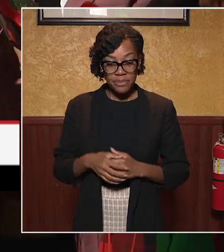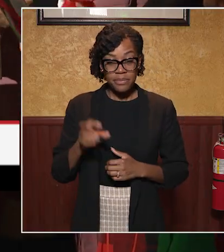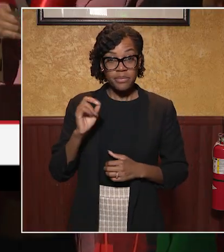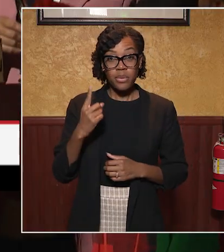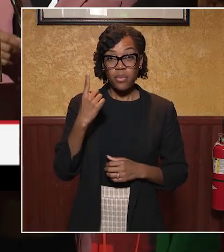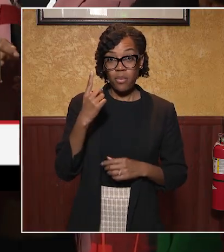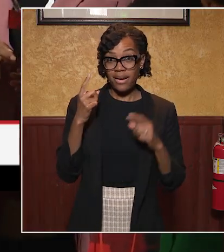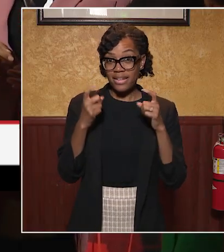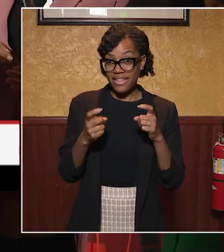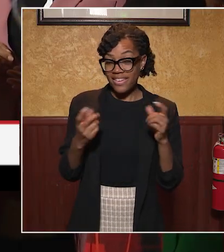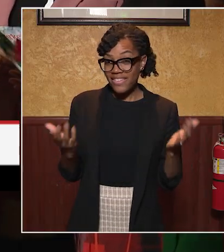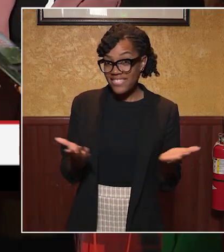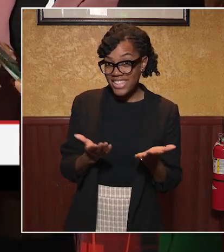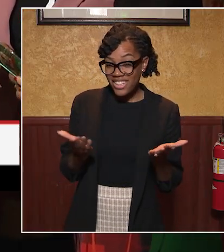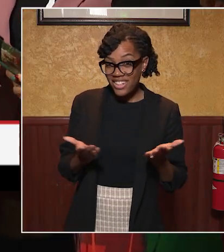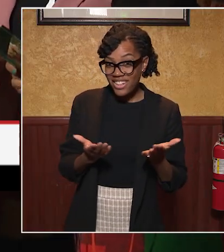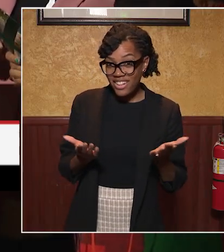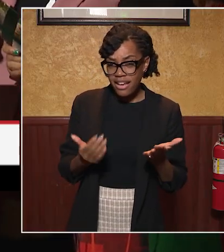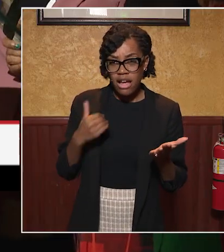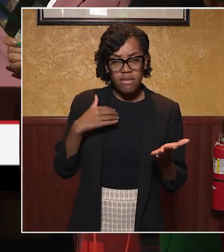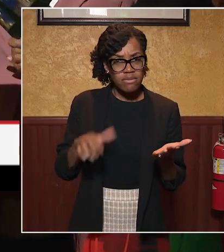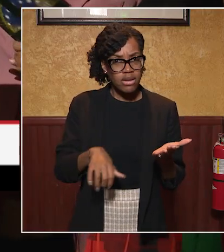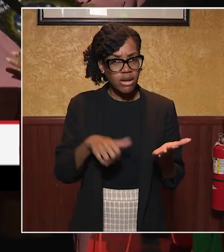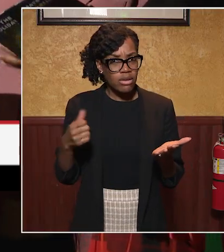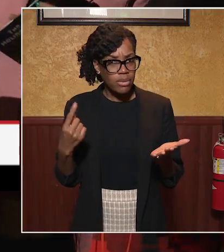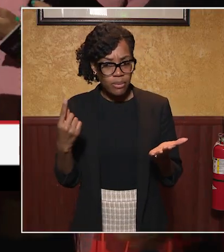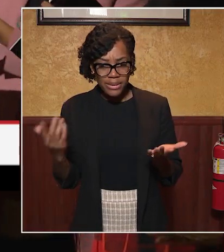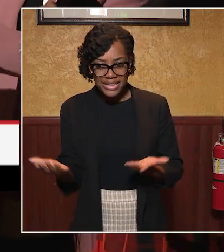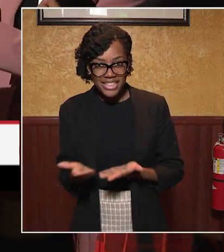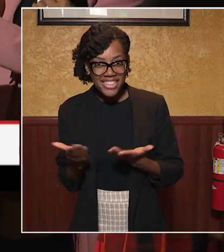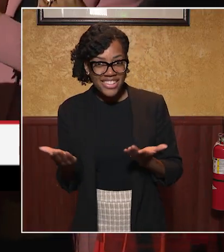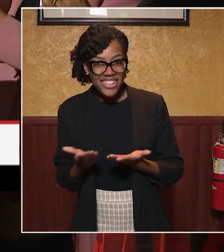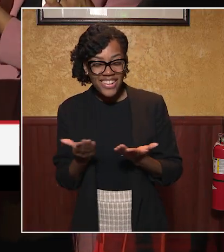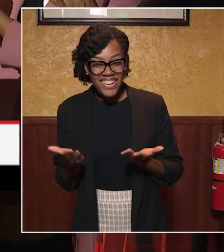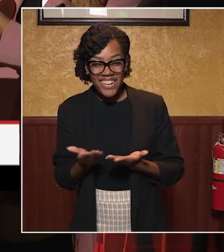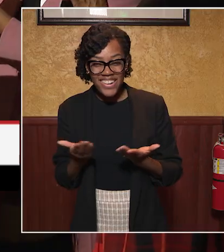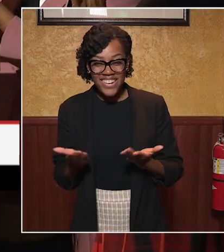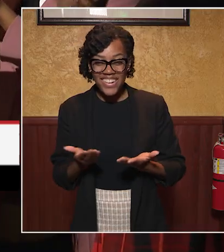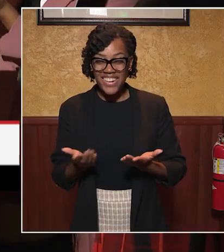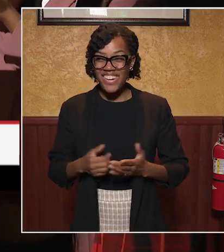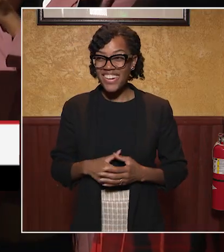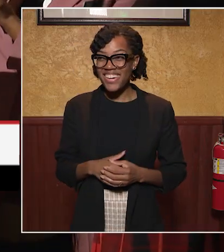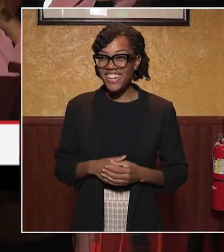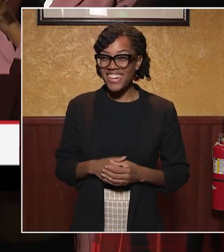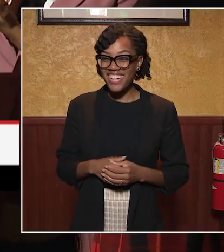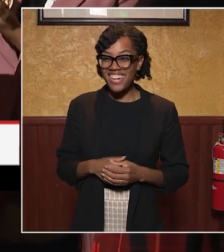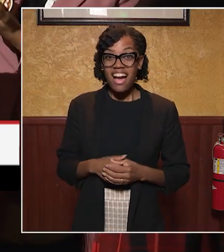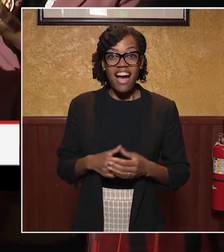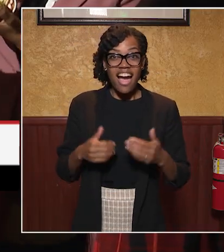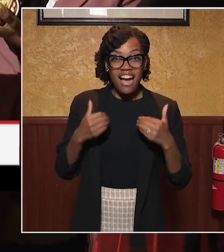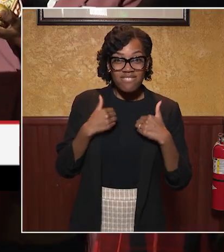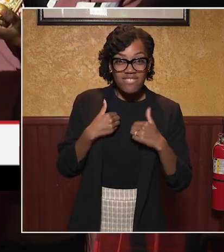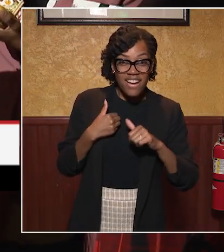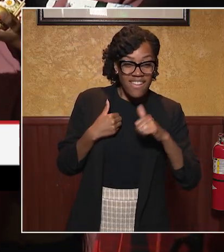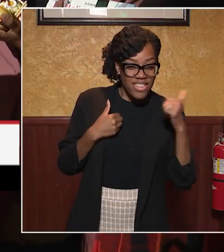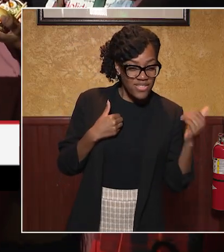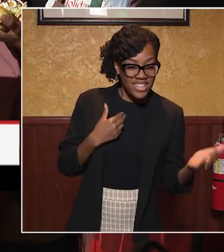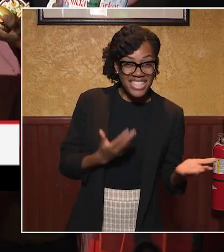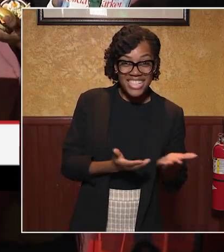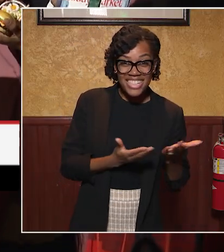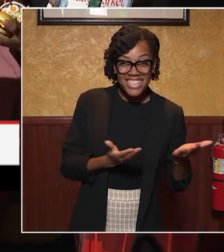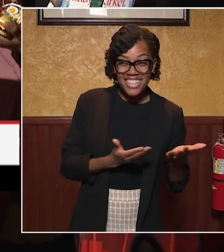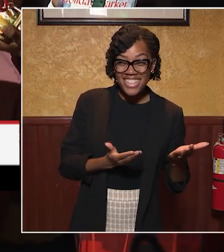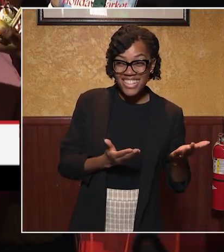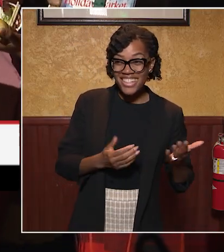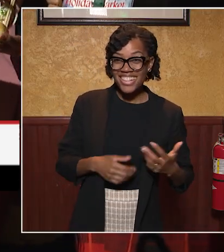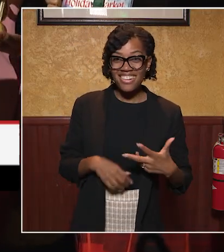gift here. I think we have another one here. What is that? And we have one right here.